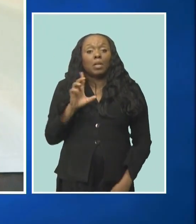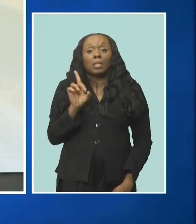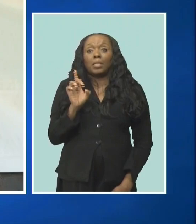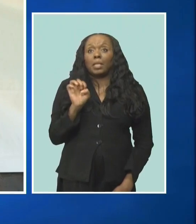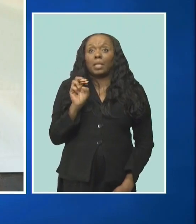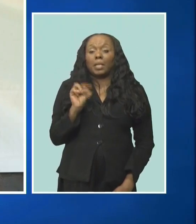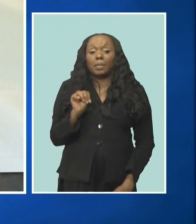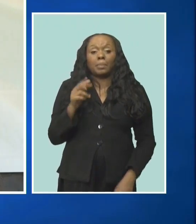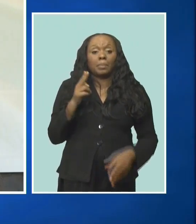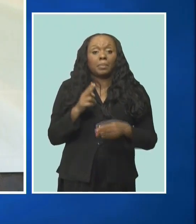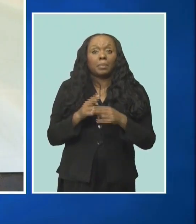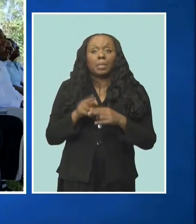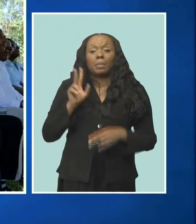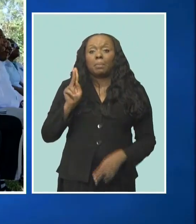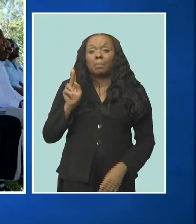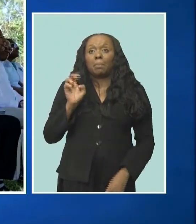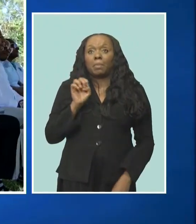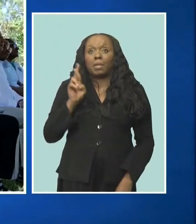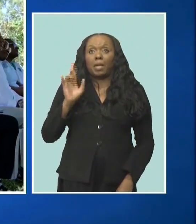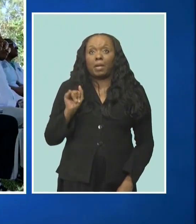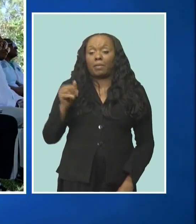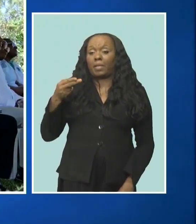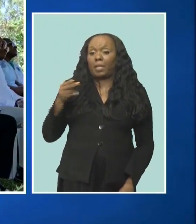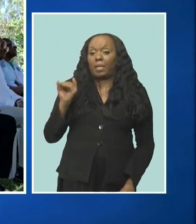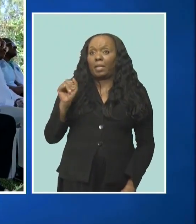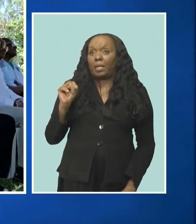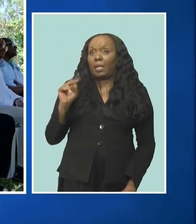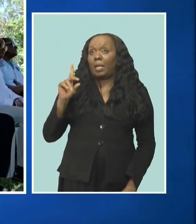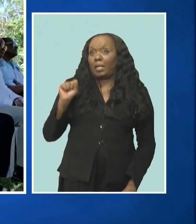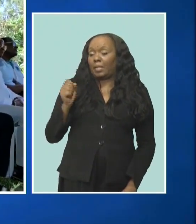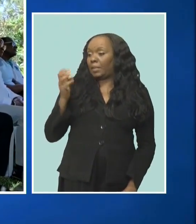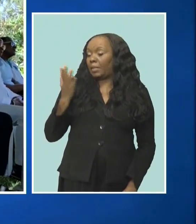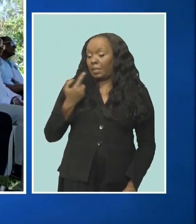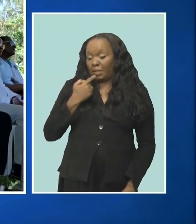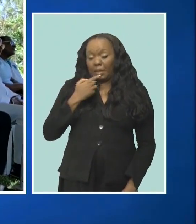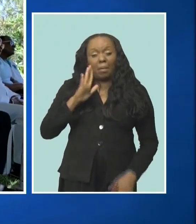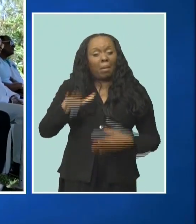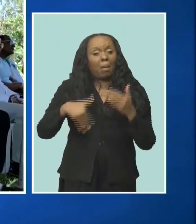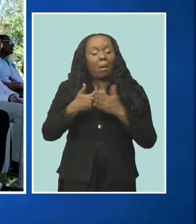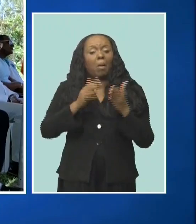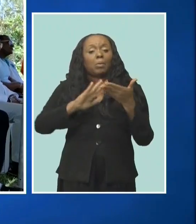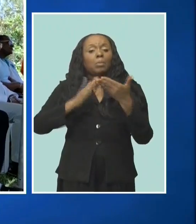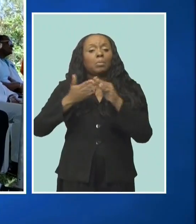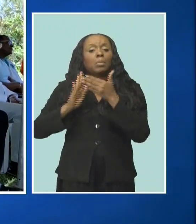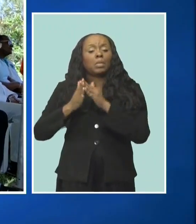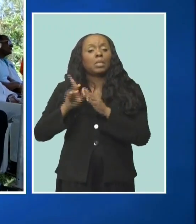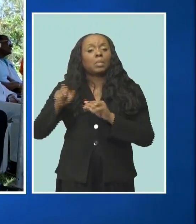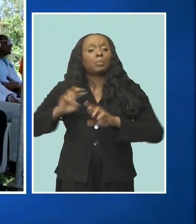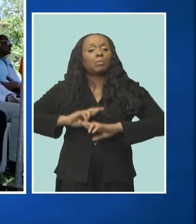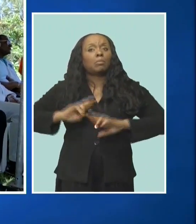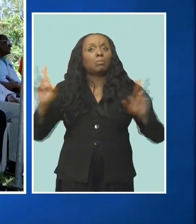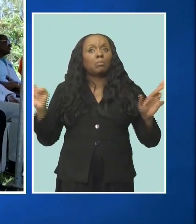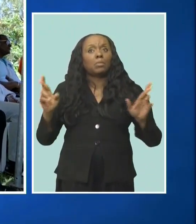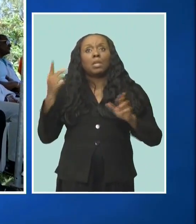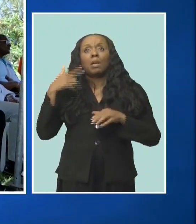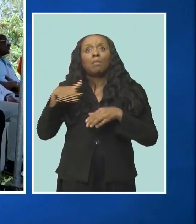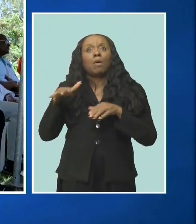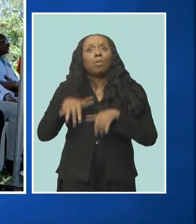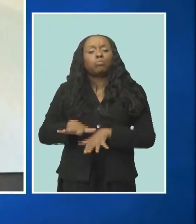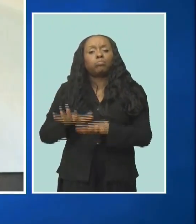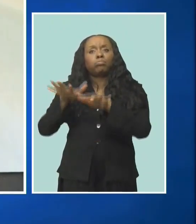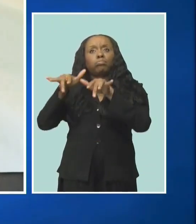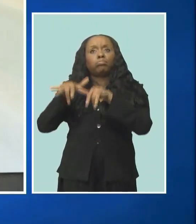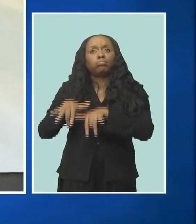Emergency Management, Kerry Hines, says Barbados needs to ensure all at-risk communities are prepared and resilient to coastal and seismic hazards.